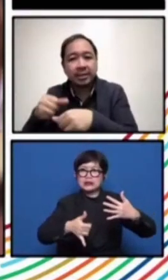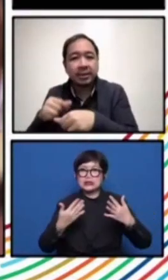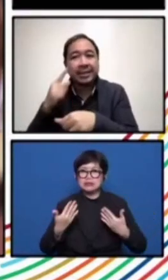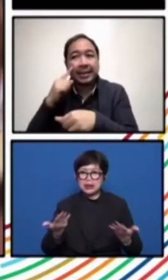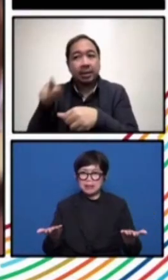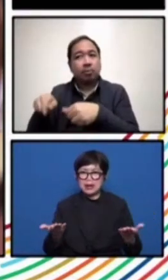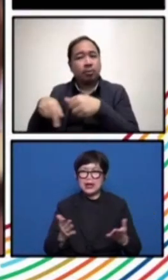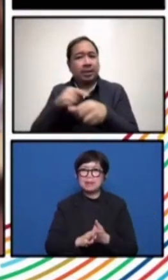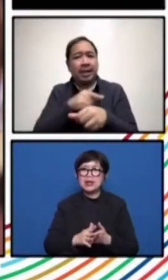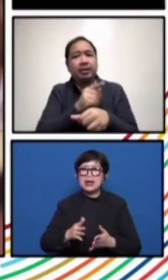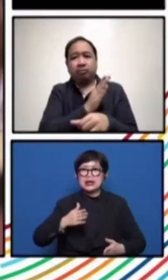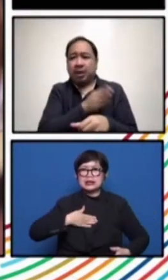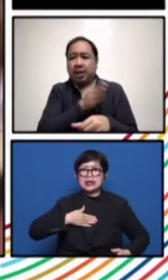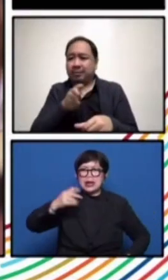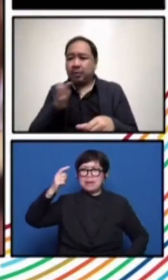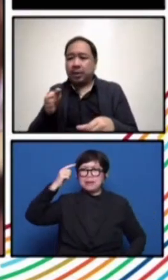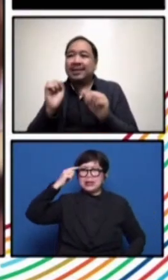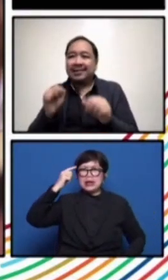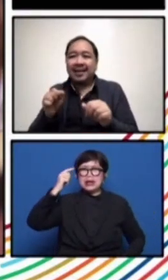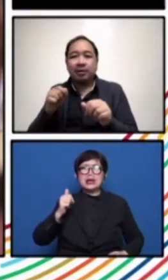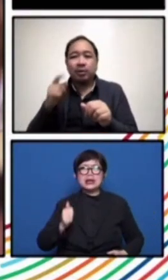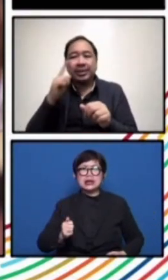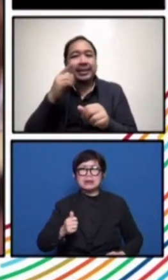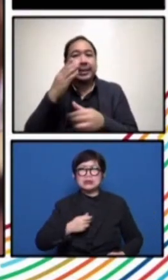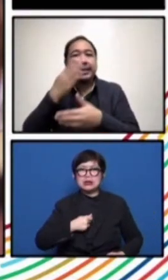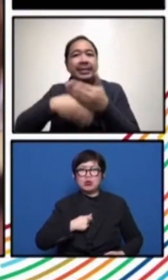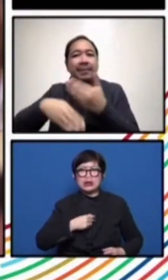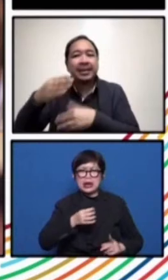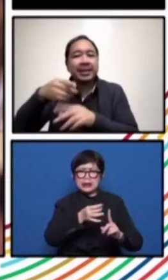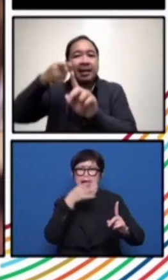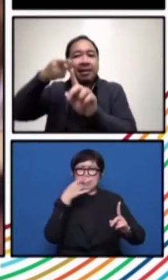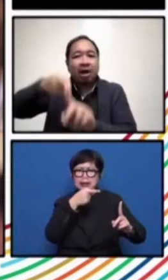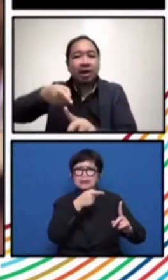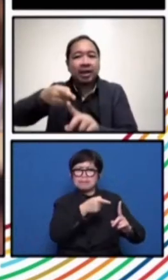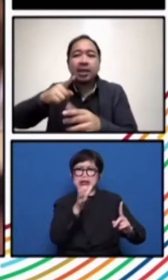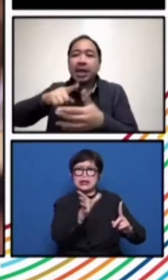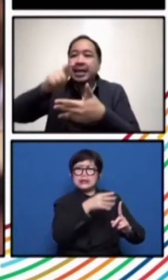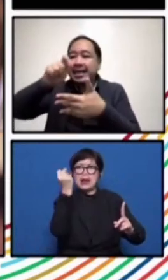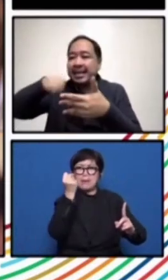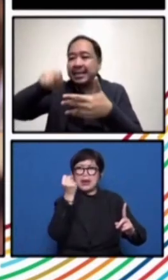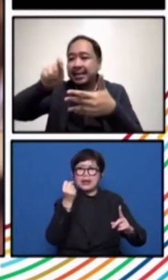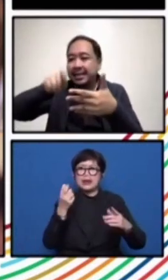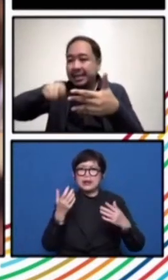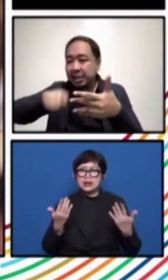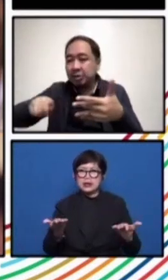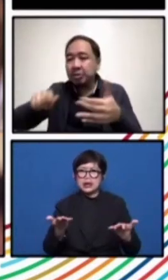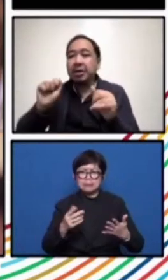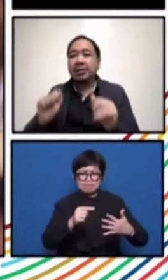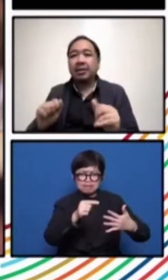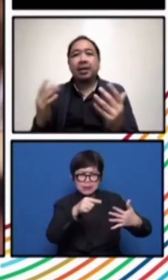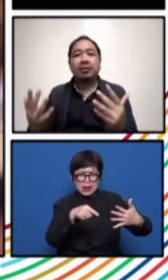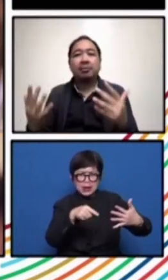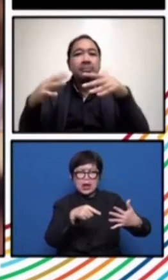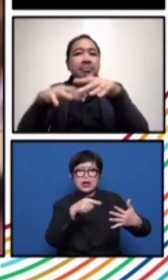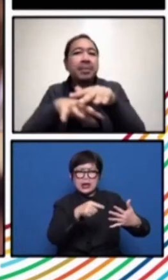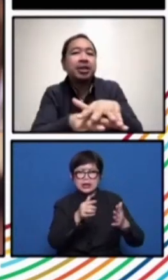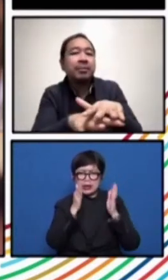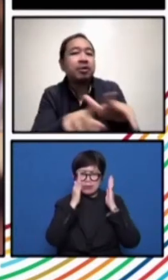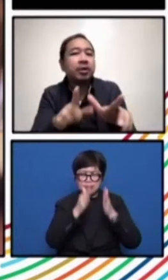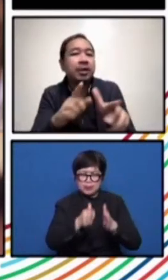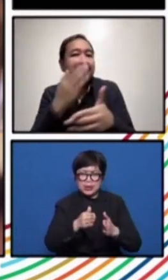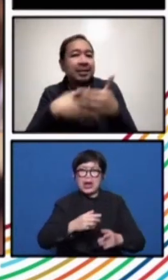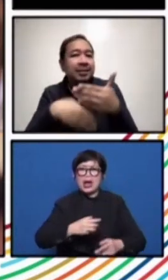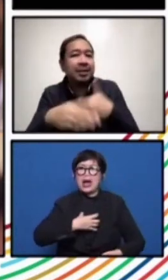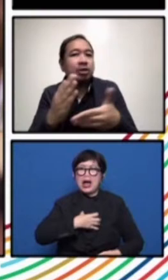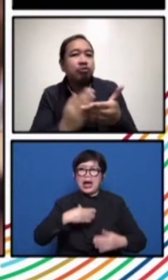disability specific targets and the disability indicators and also we can mainstream disability rights in other